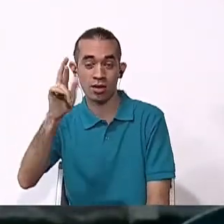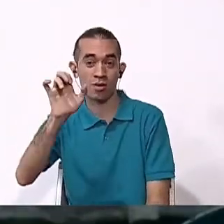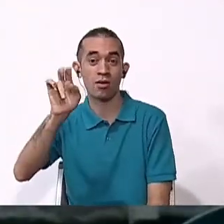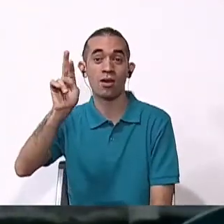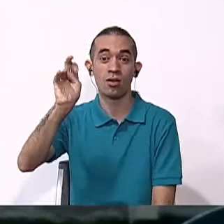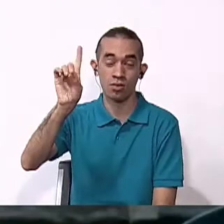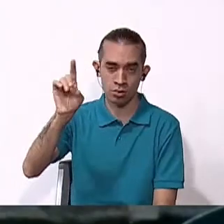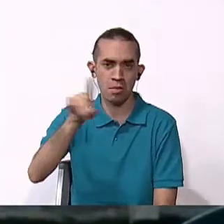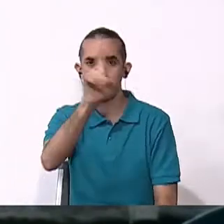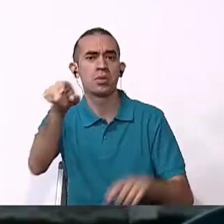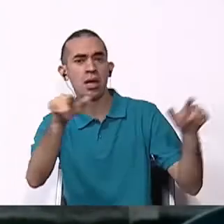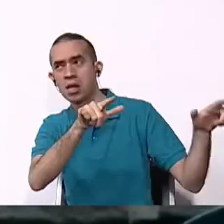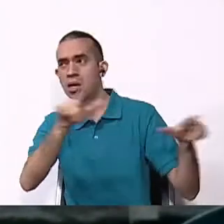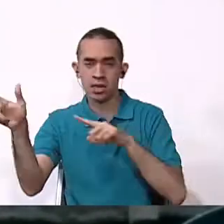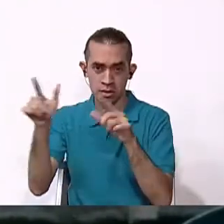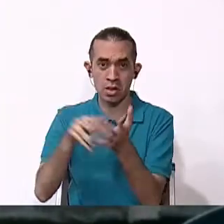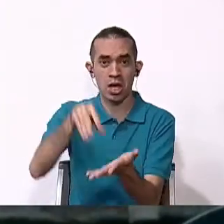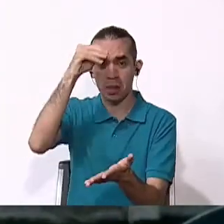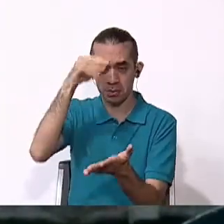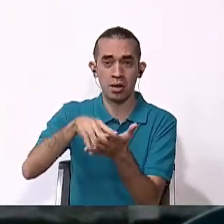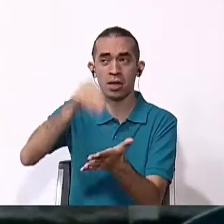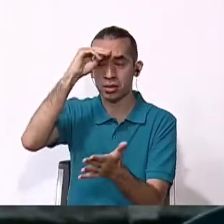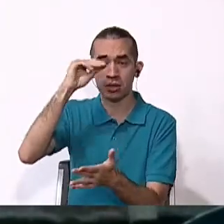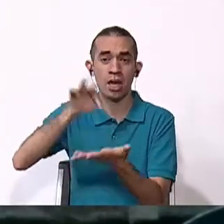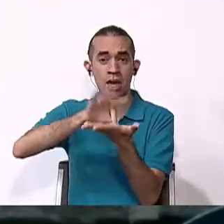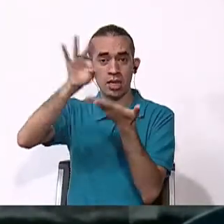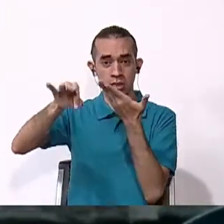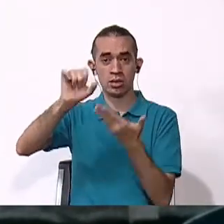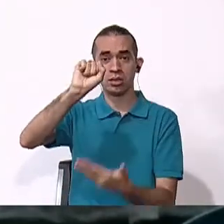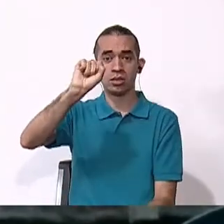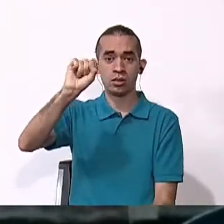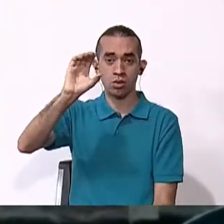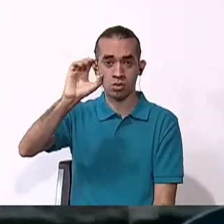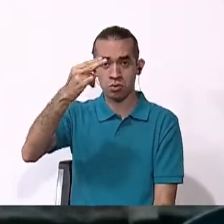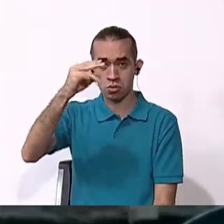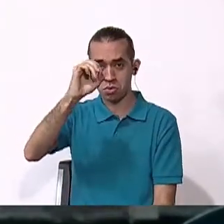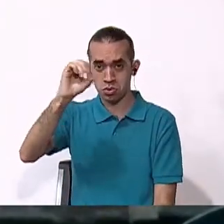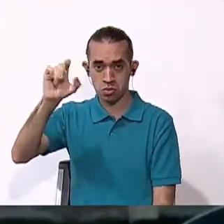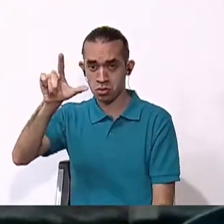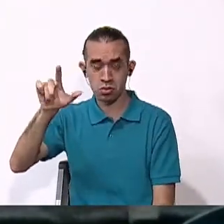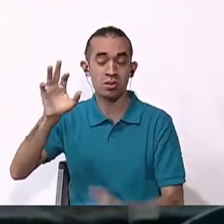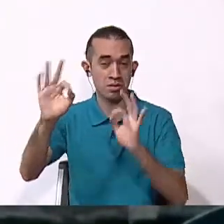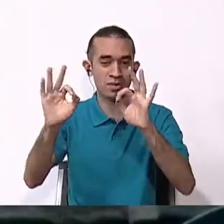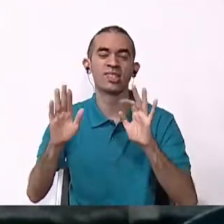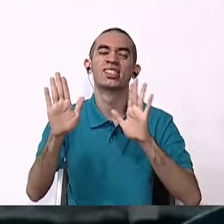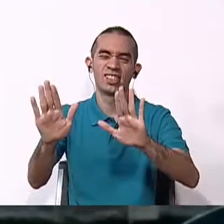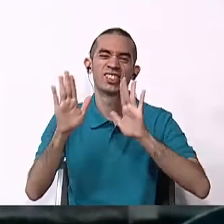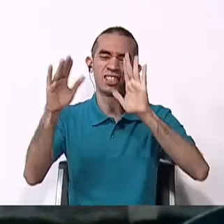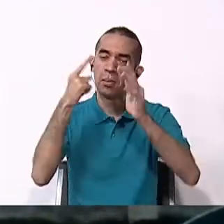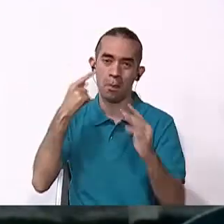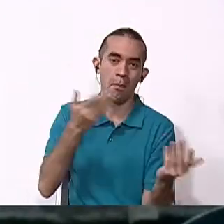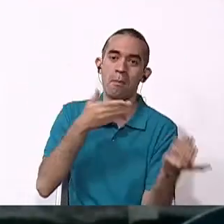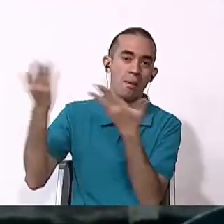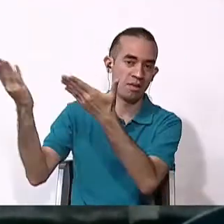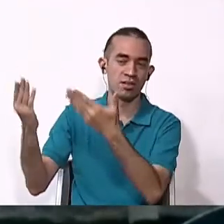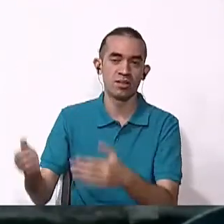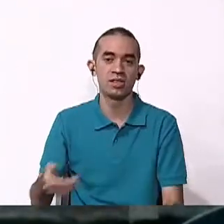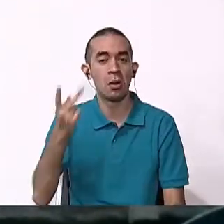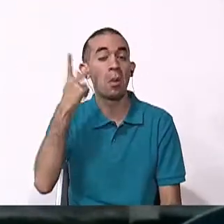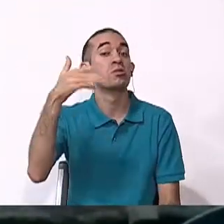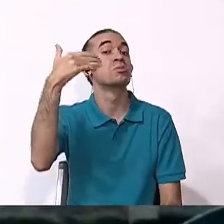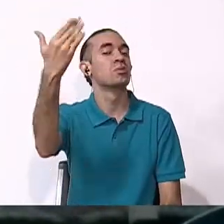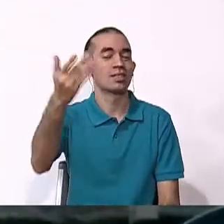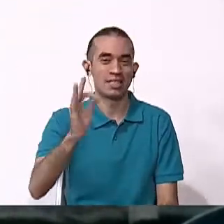Are you ready to learn about the school? Okay, excellent. Let's go. See you